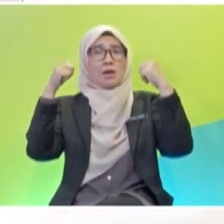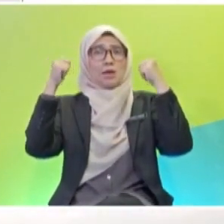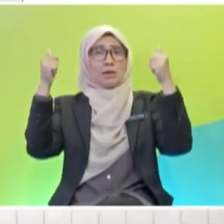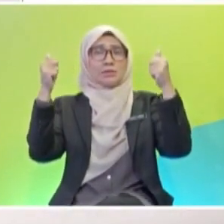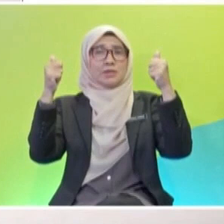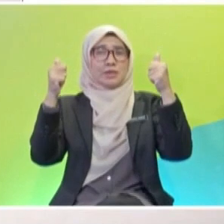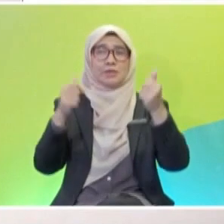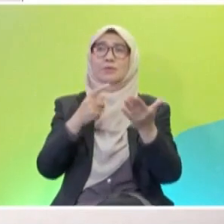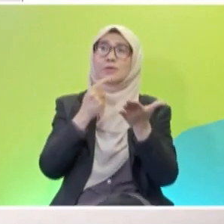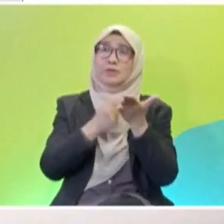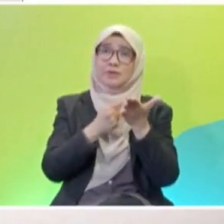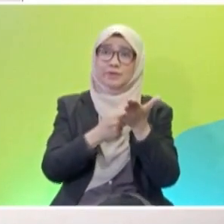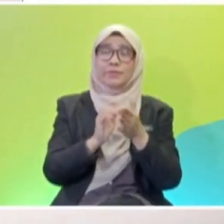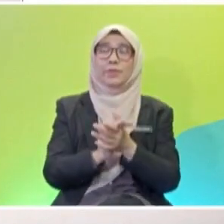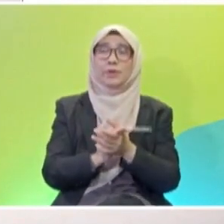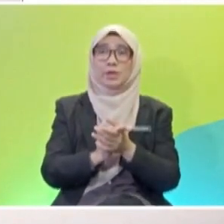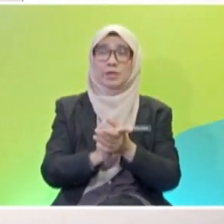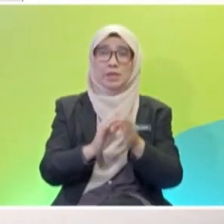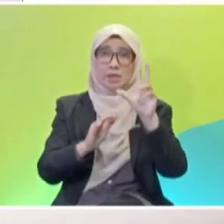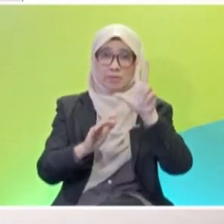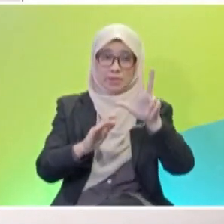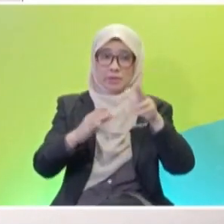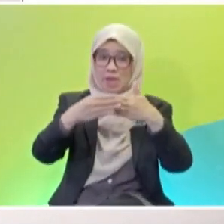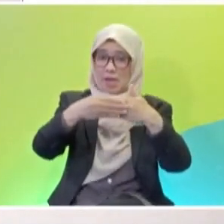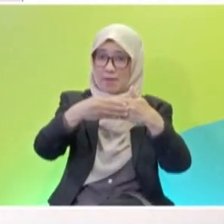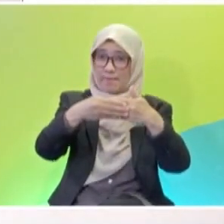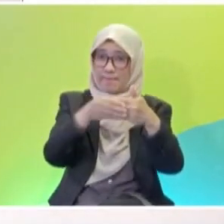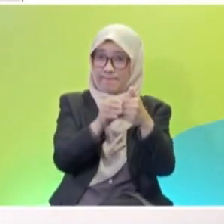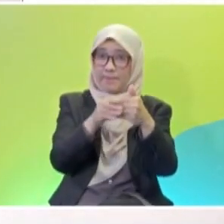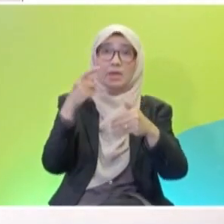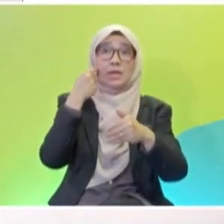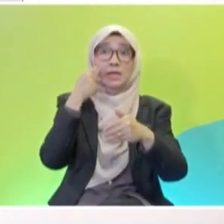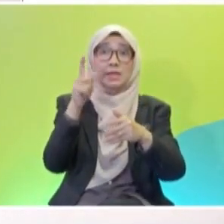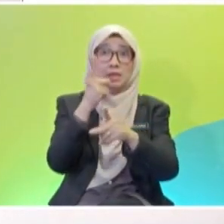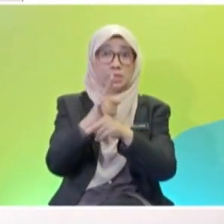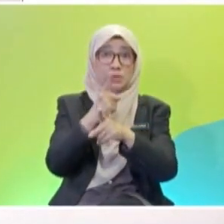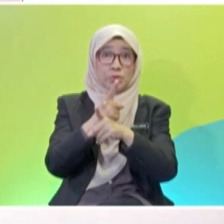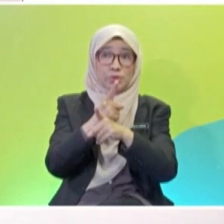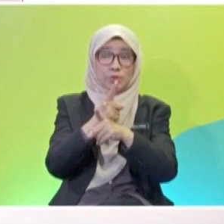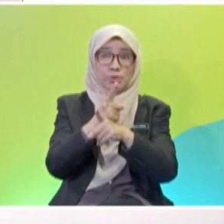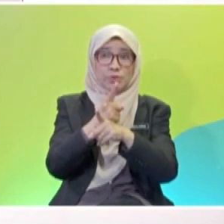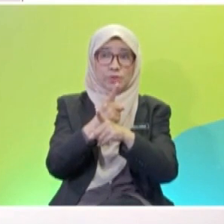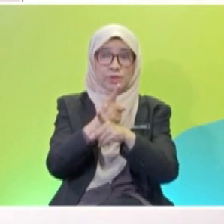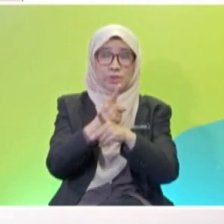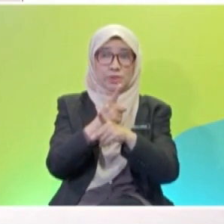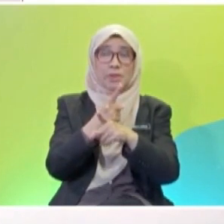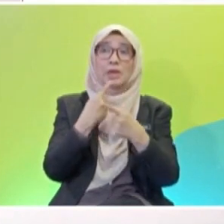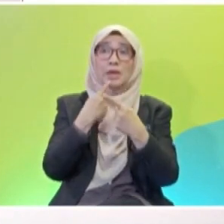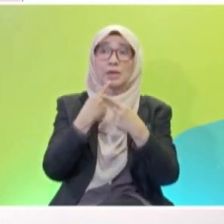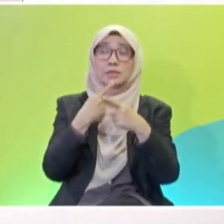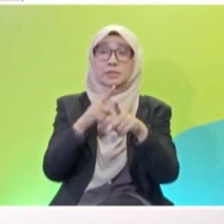Number 3. Bend the truth. Okay, Tivia's hand was up first. After this is you, Shrindit. Okay, Tivia. Bend the truth.